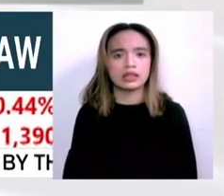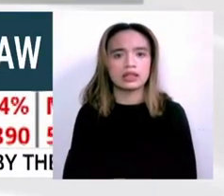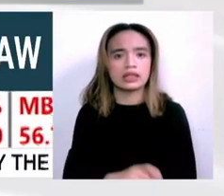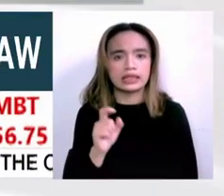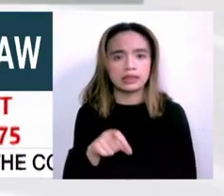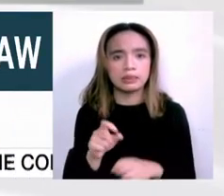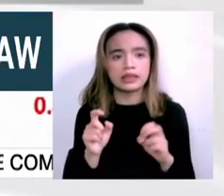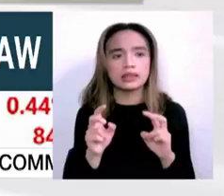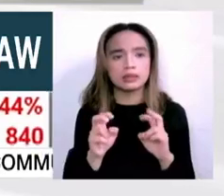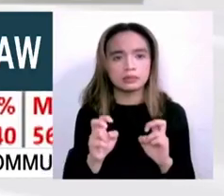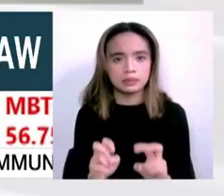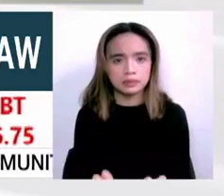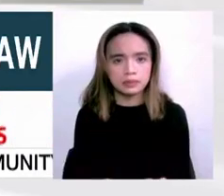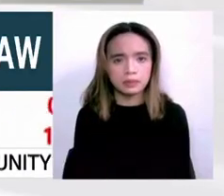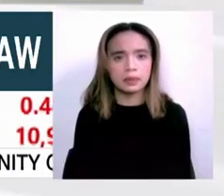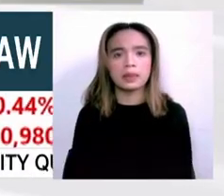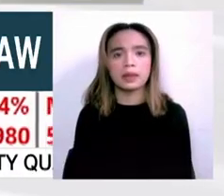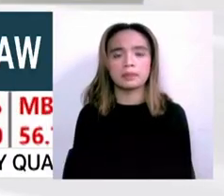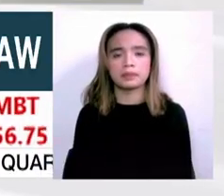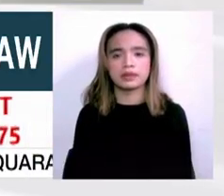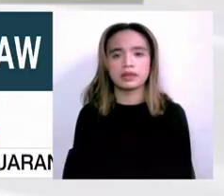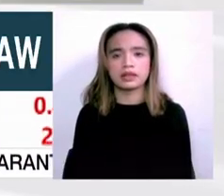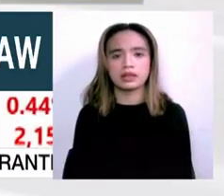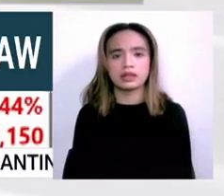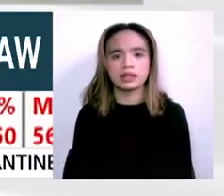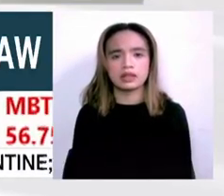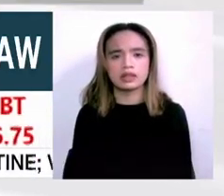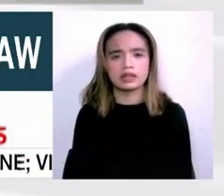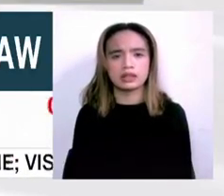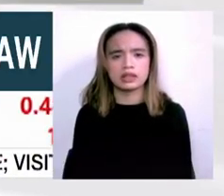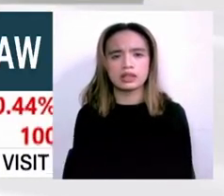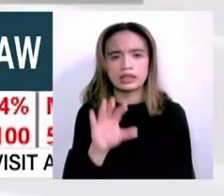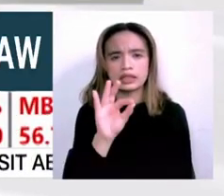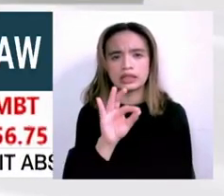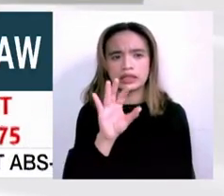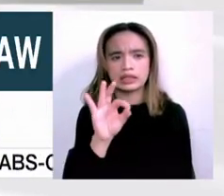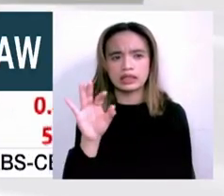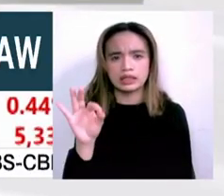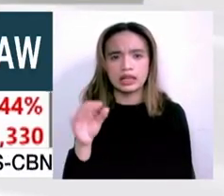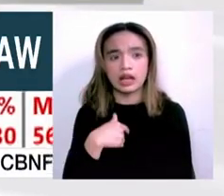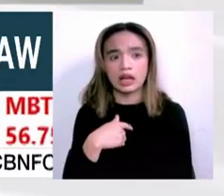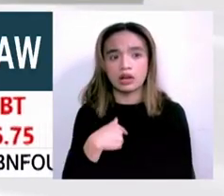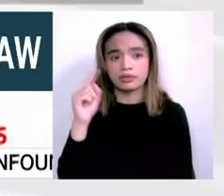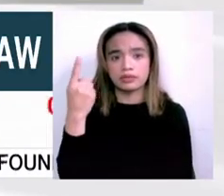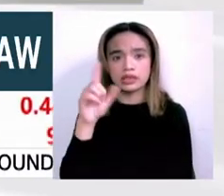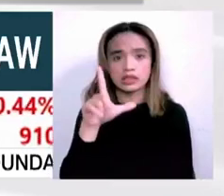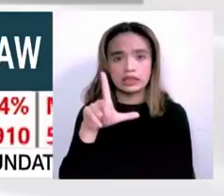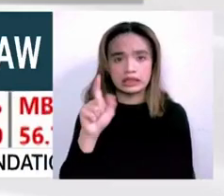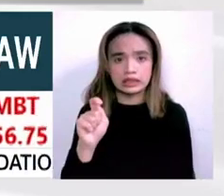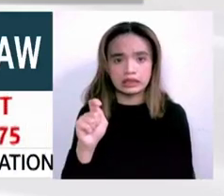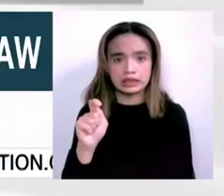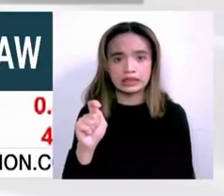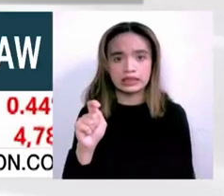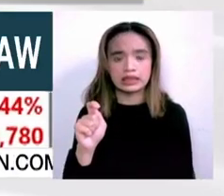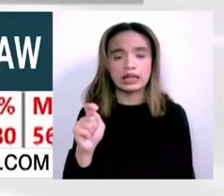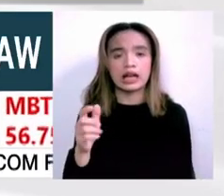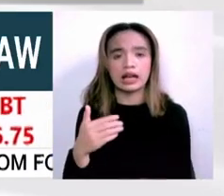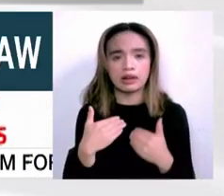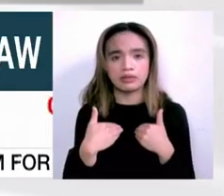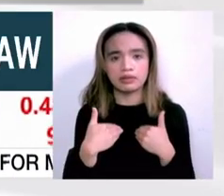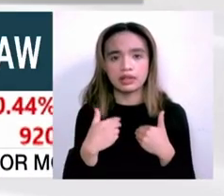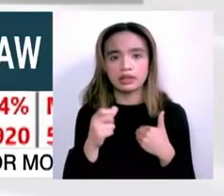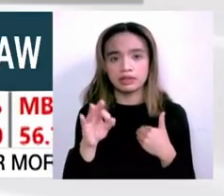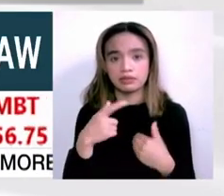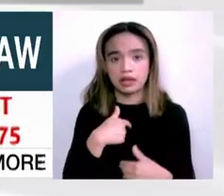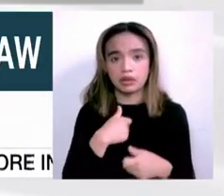noon. All right. In 1999. I was just a first lieutenant, Carmina. Nandun na, kung GPNP ako